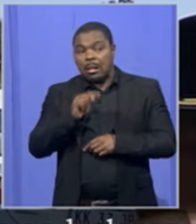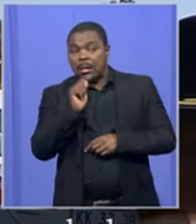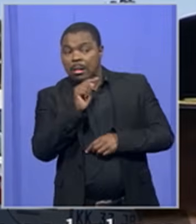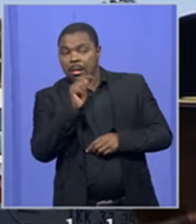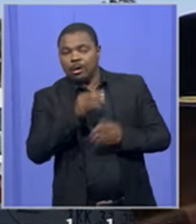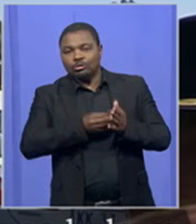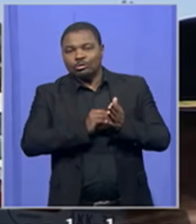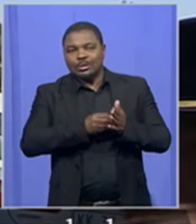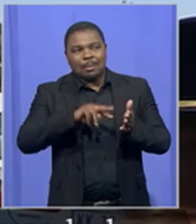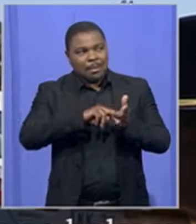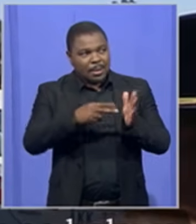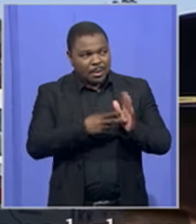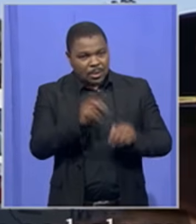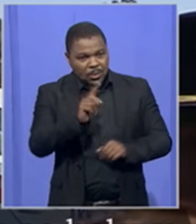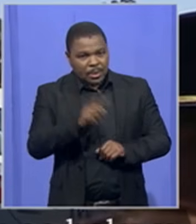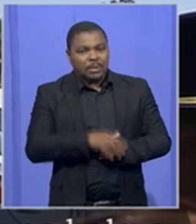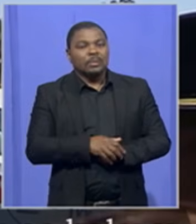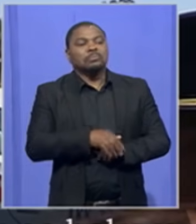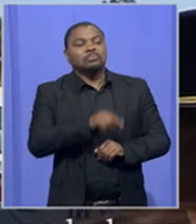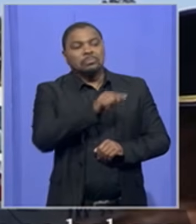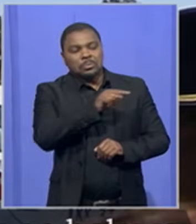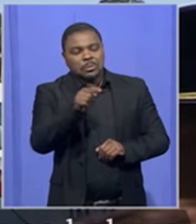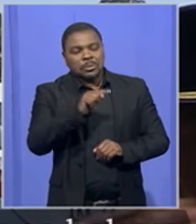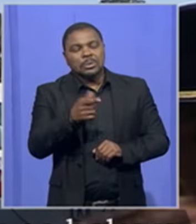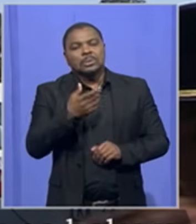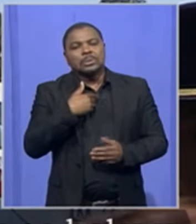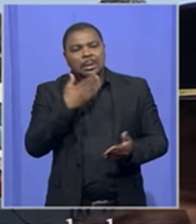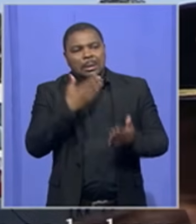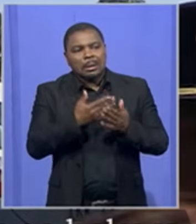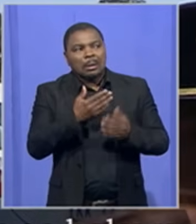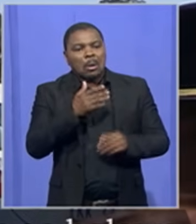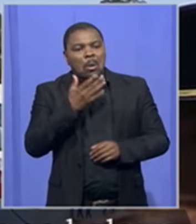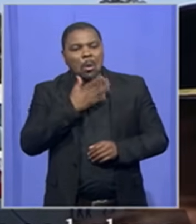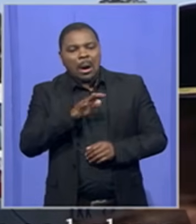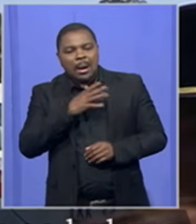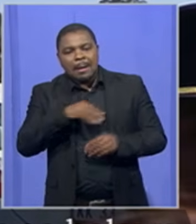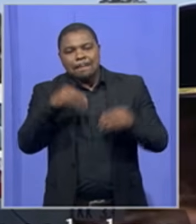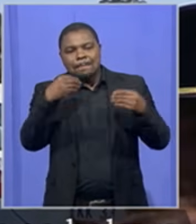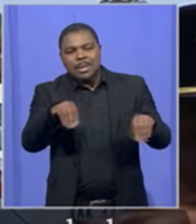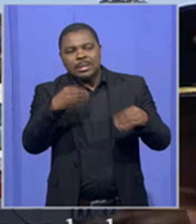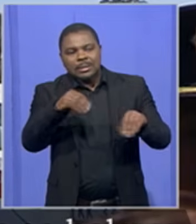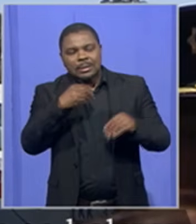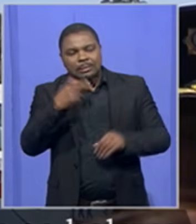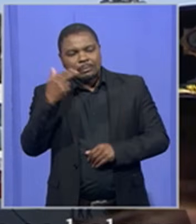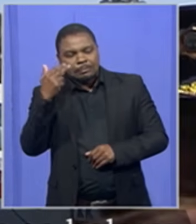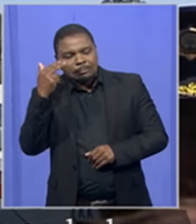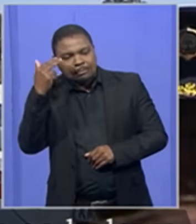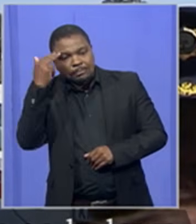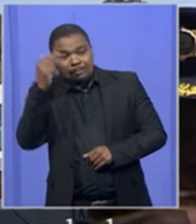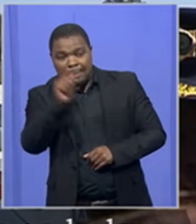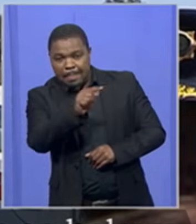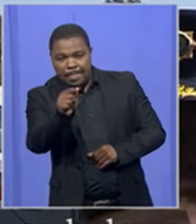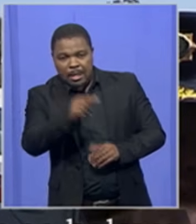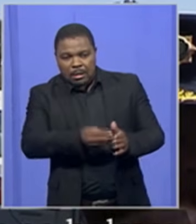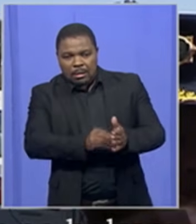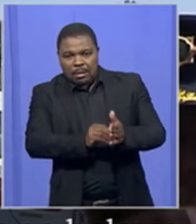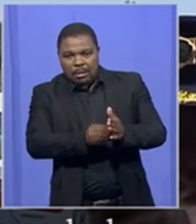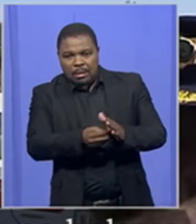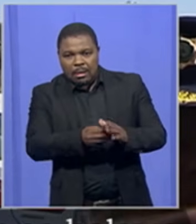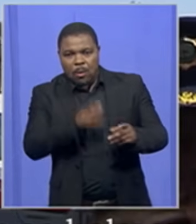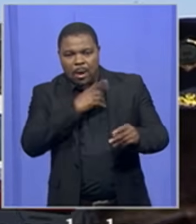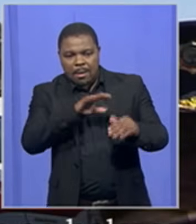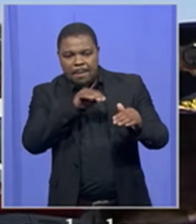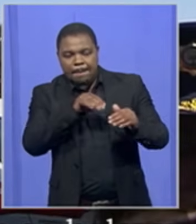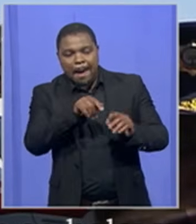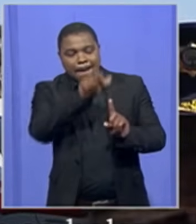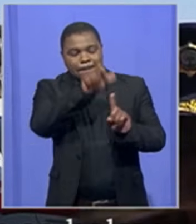are planning a business robbery. They were going to rob a business person who